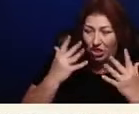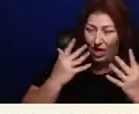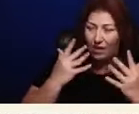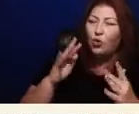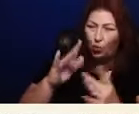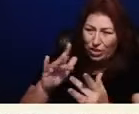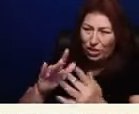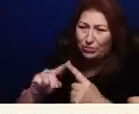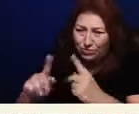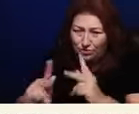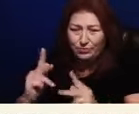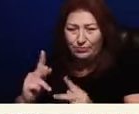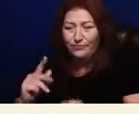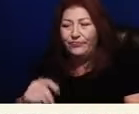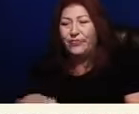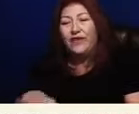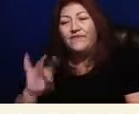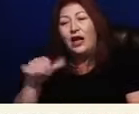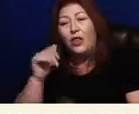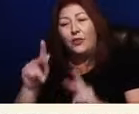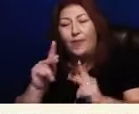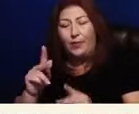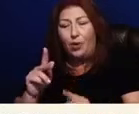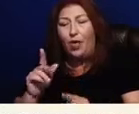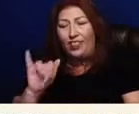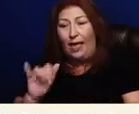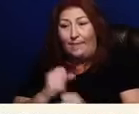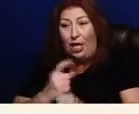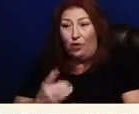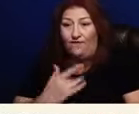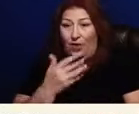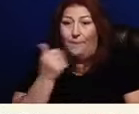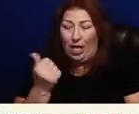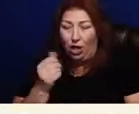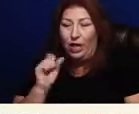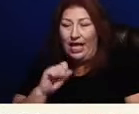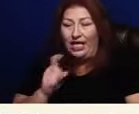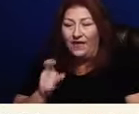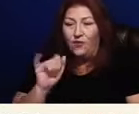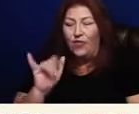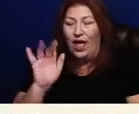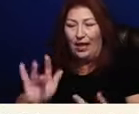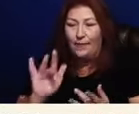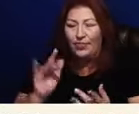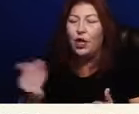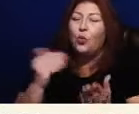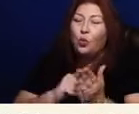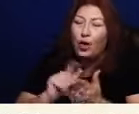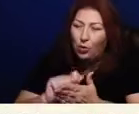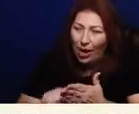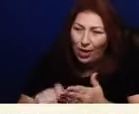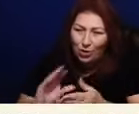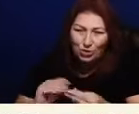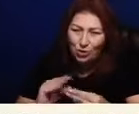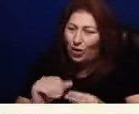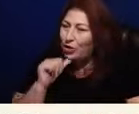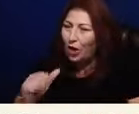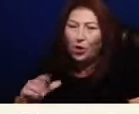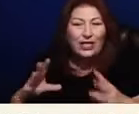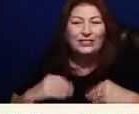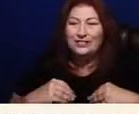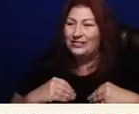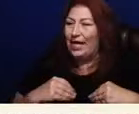out, find other people who make you feel better, who can give you that empathy, rewrite your story. Don't settle for shame anymore. Don't